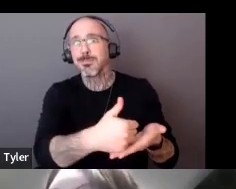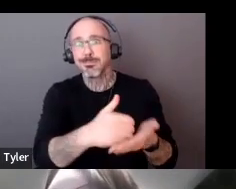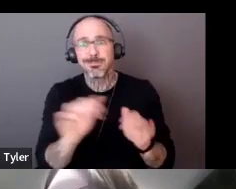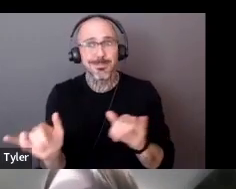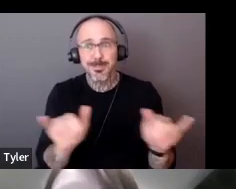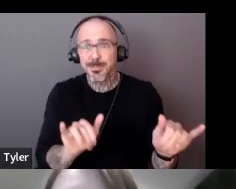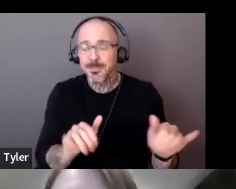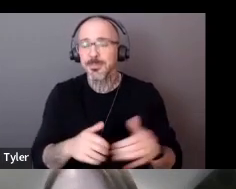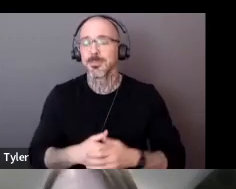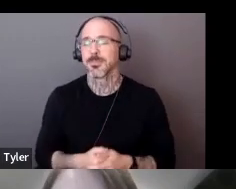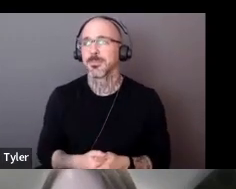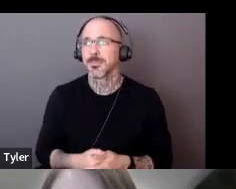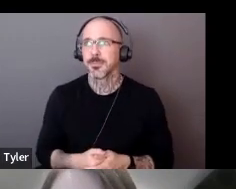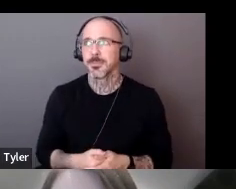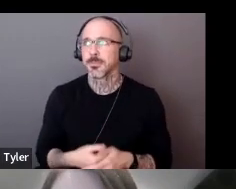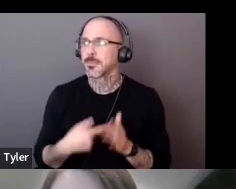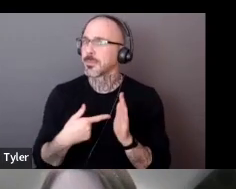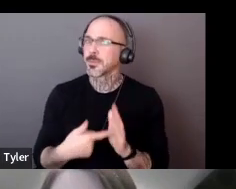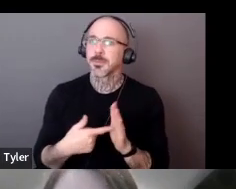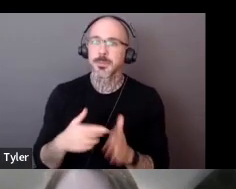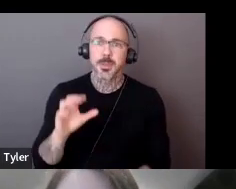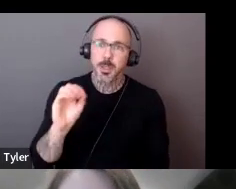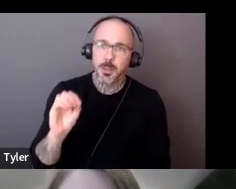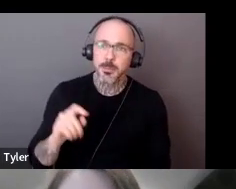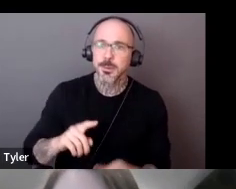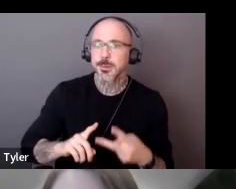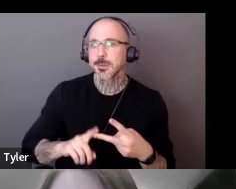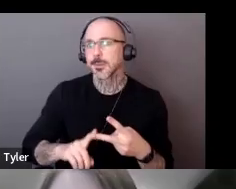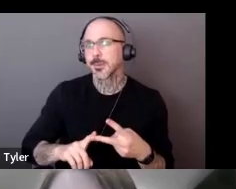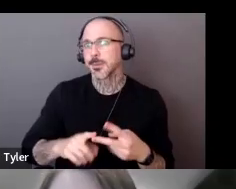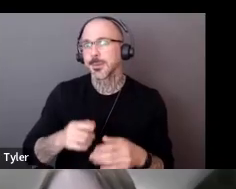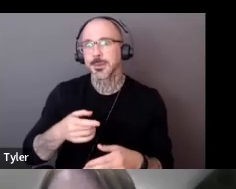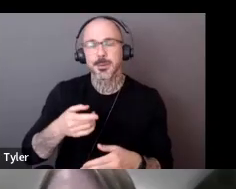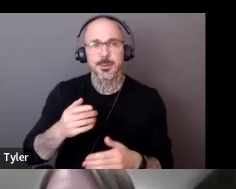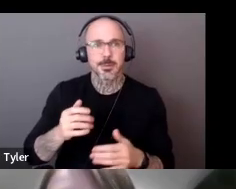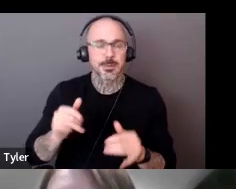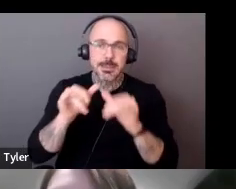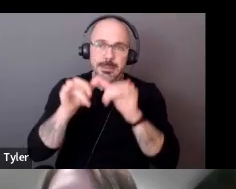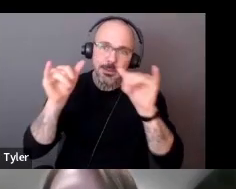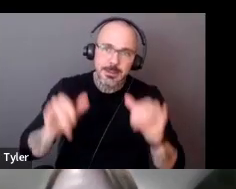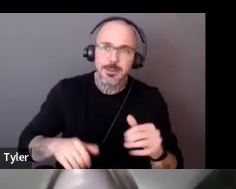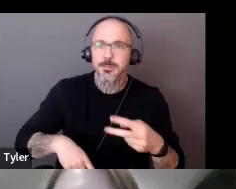assists companies or institutions, service providers.